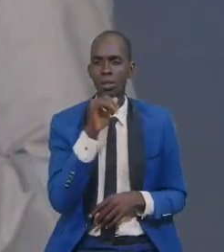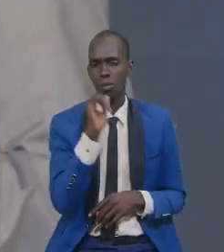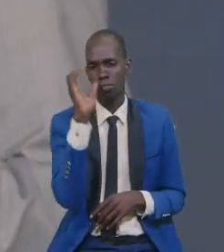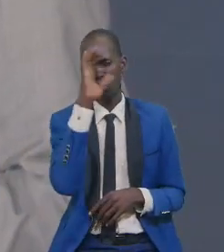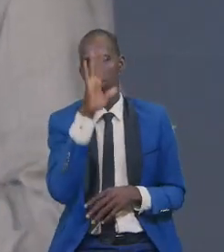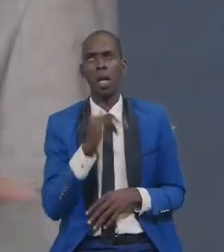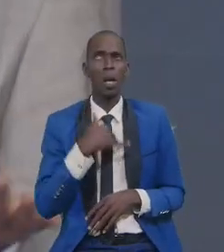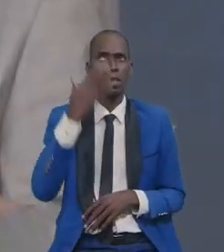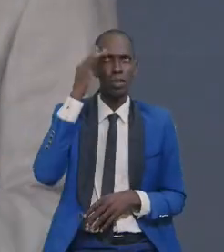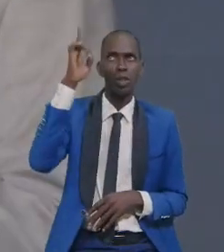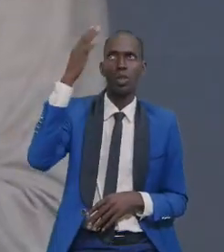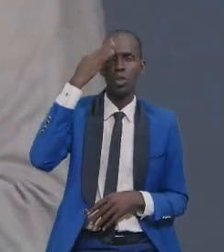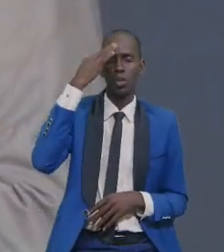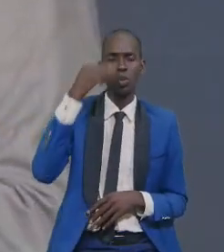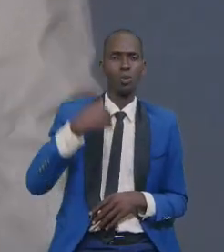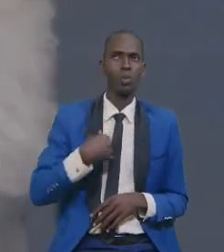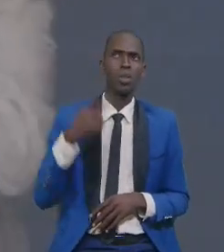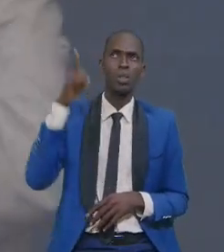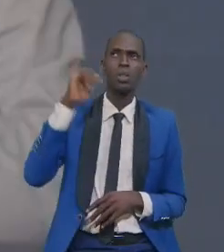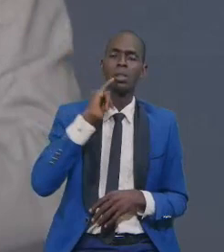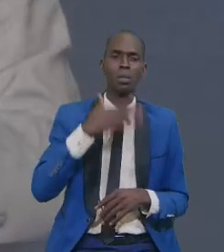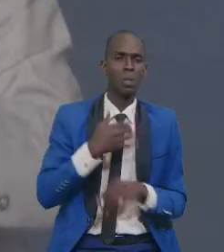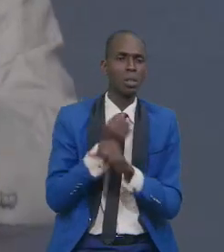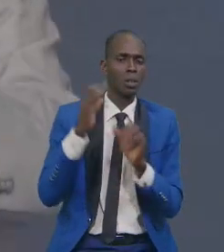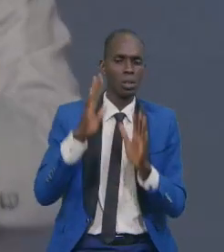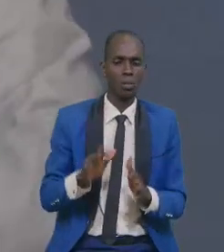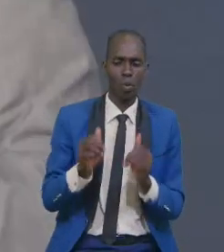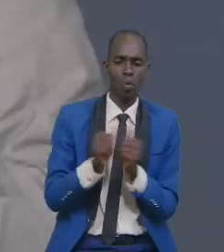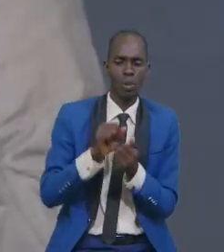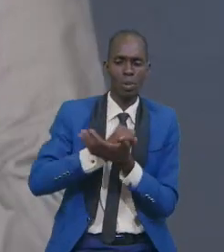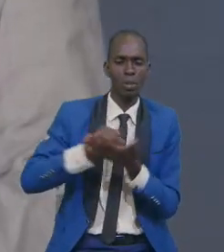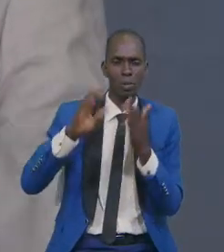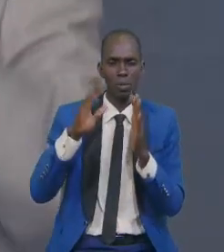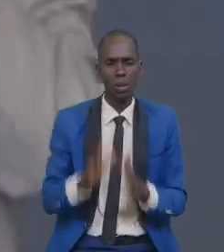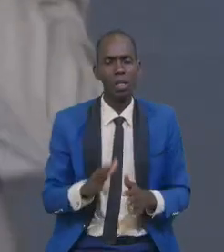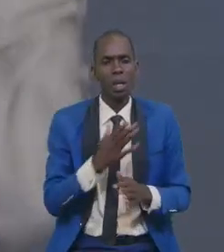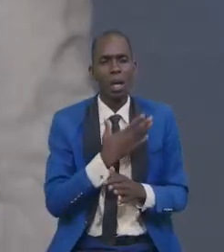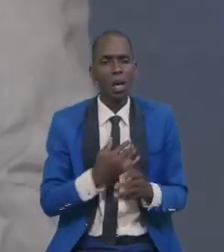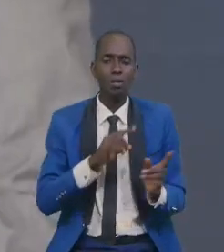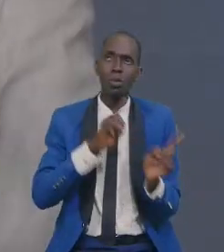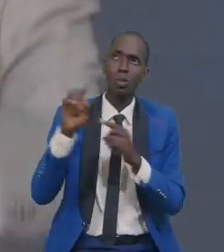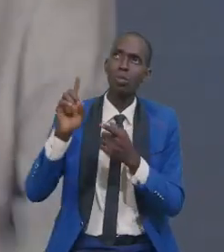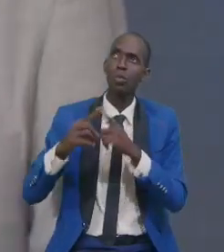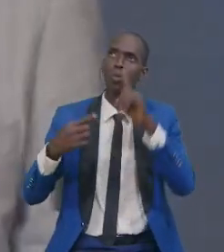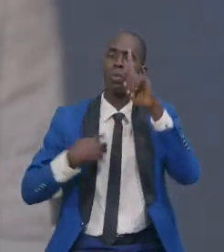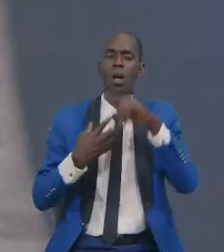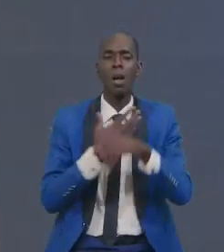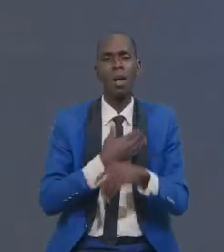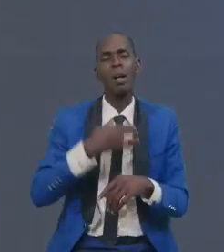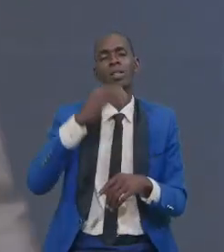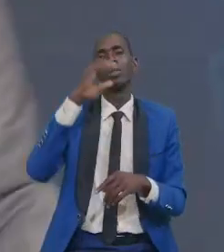He knows me as Savior, sanctifier. Let him come unto me and drink. Look at